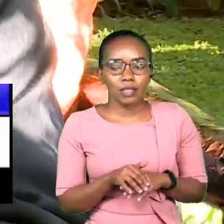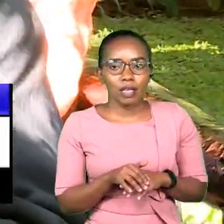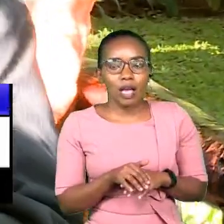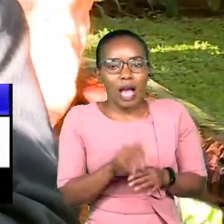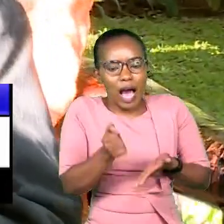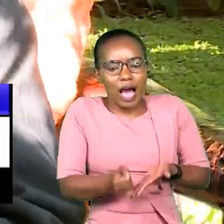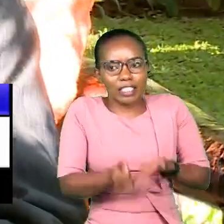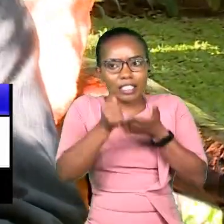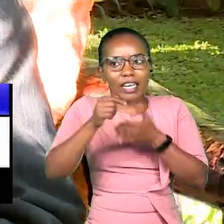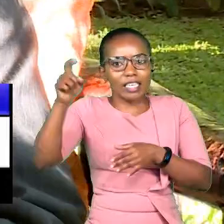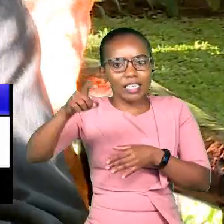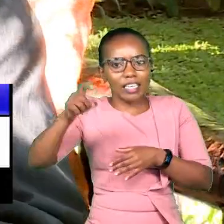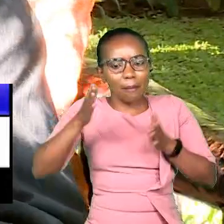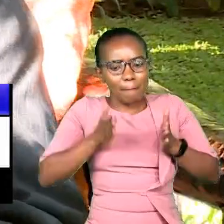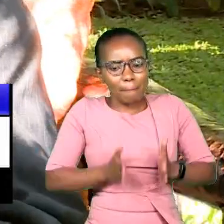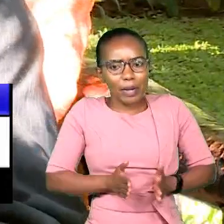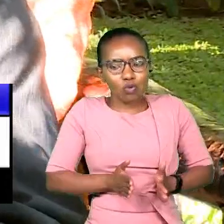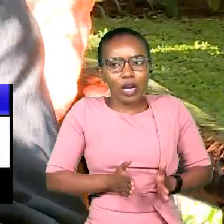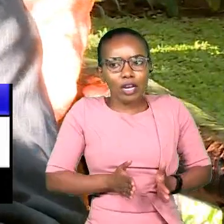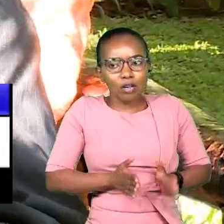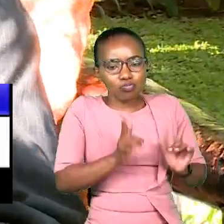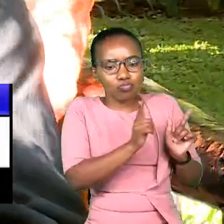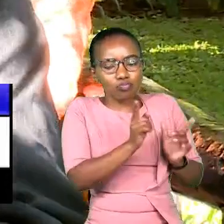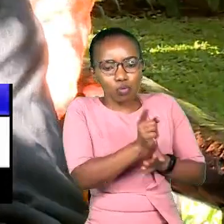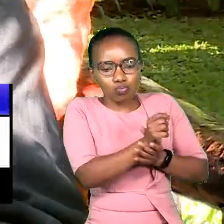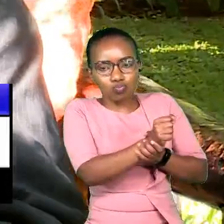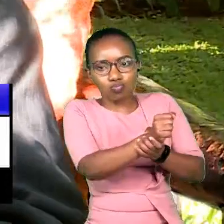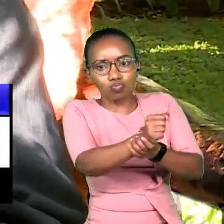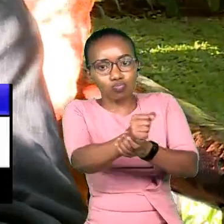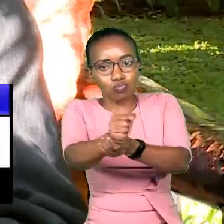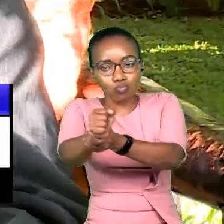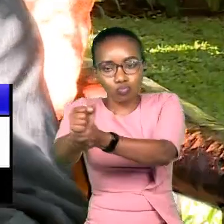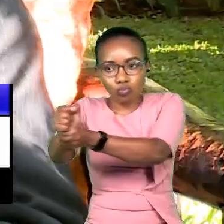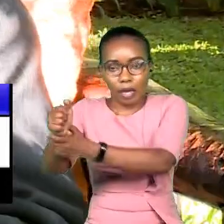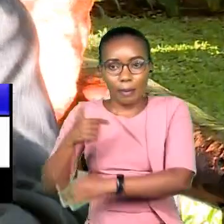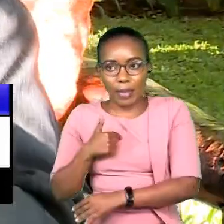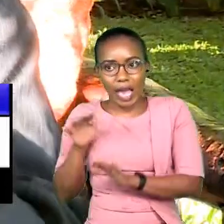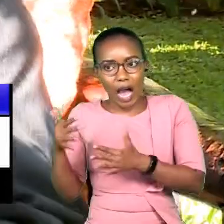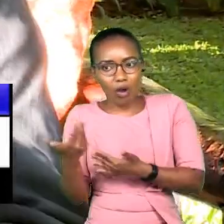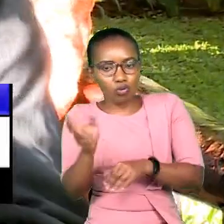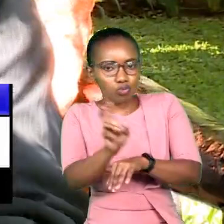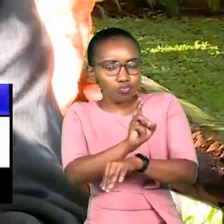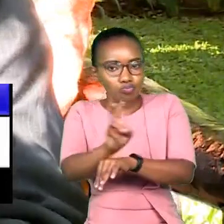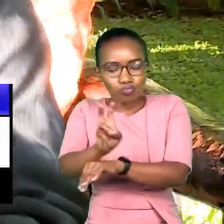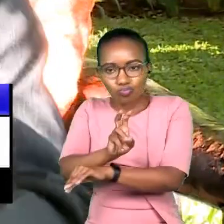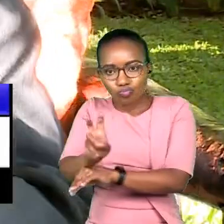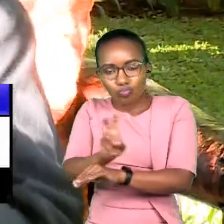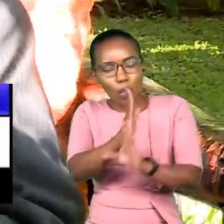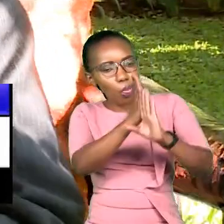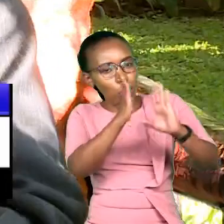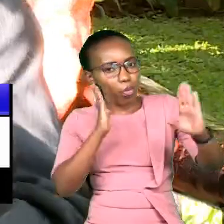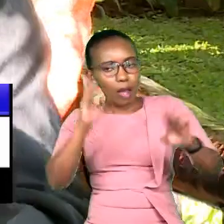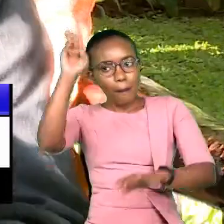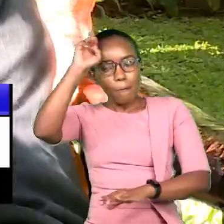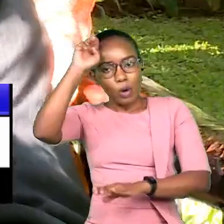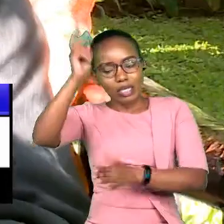mean that I'll need somebody to show me how to inspect the guard of honor or where to